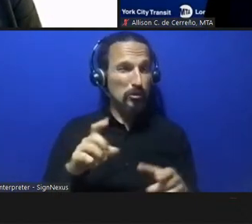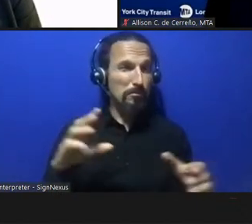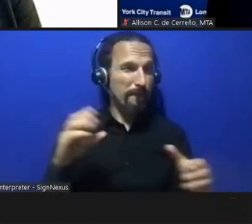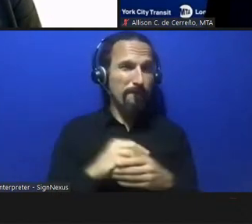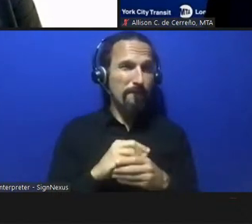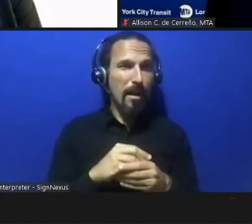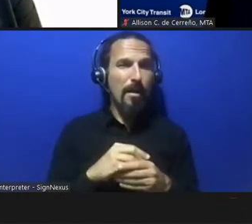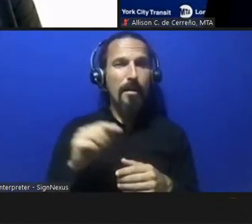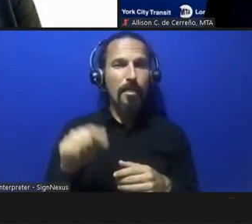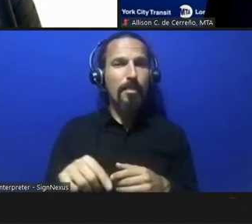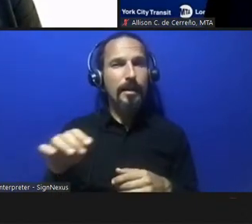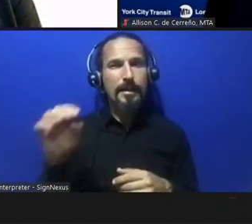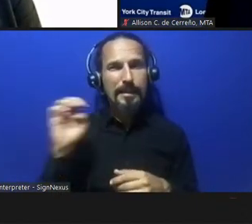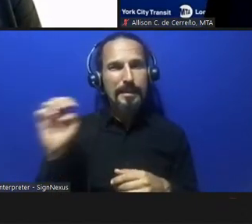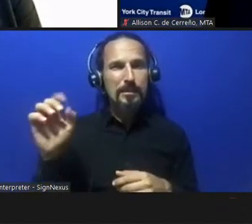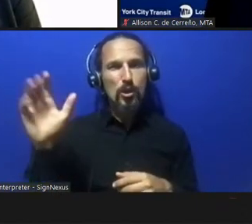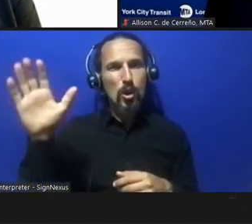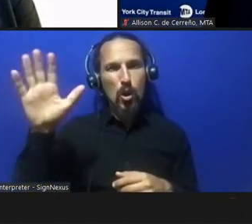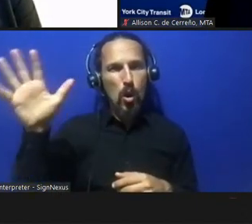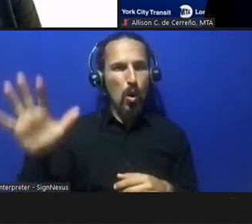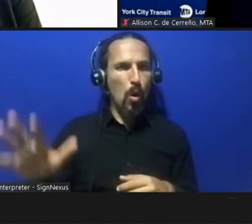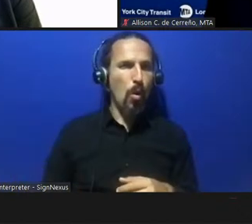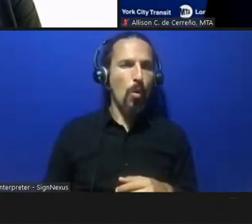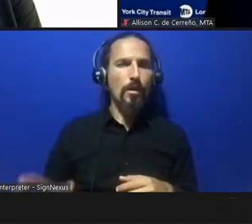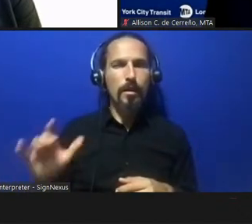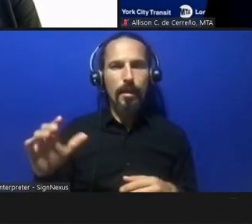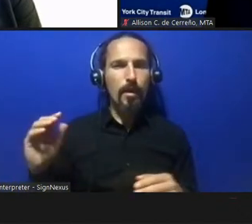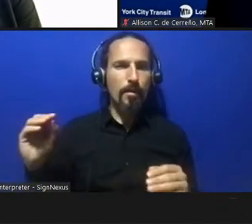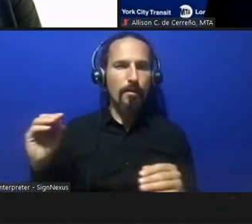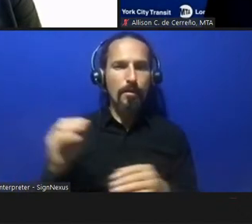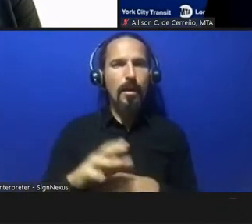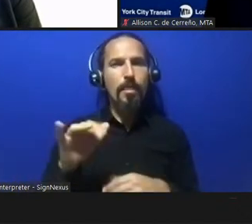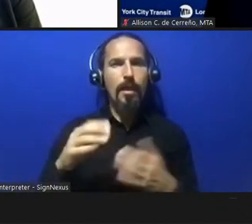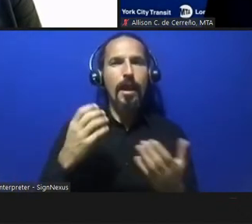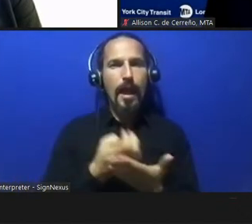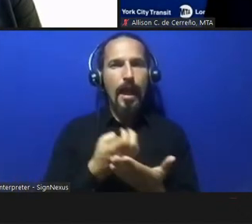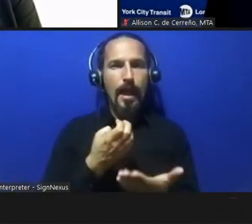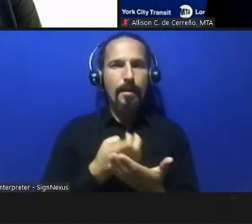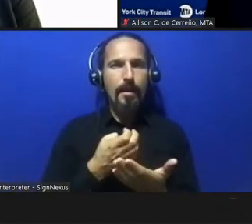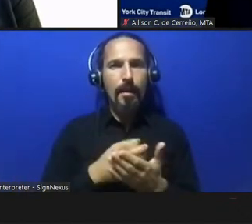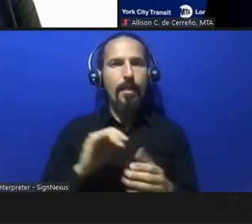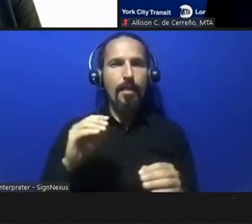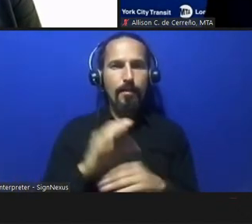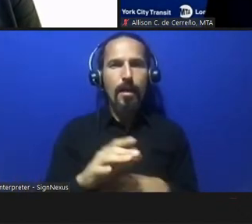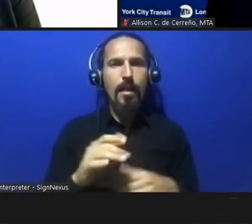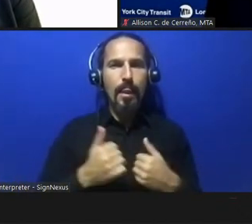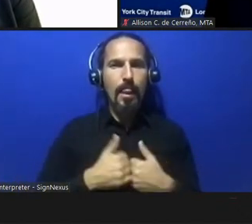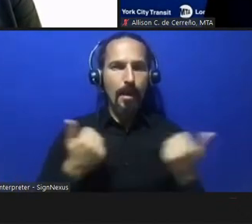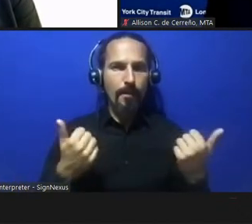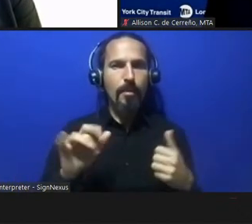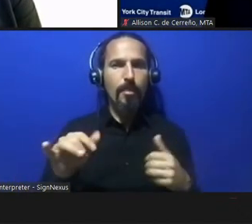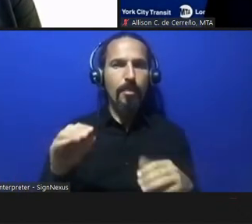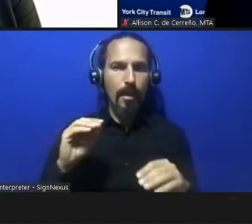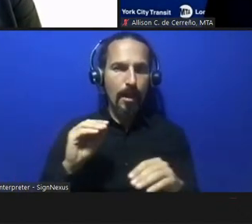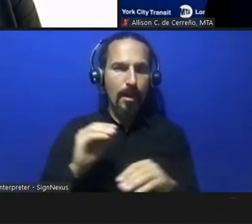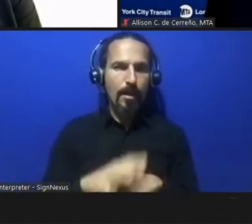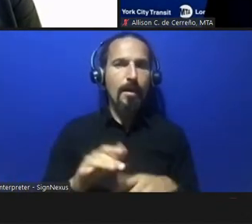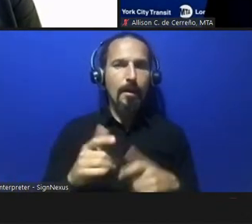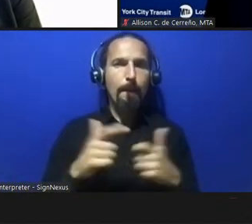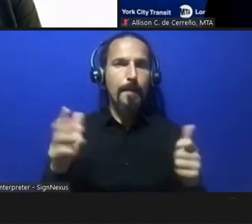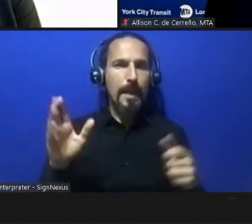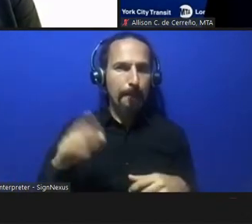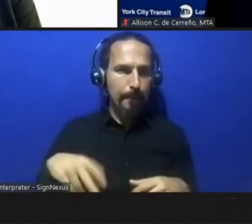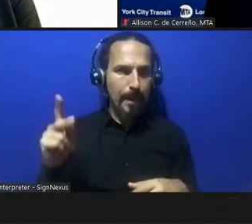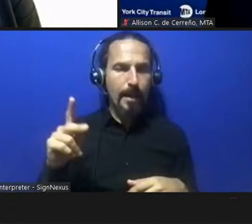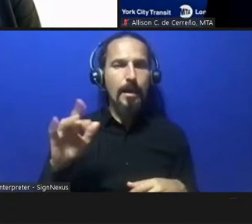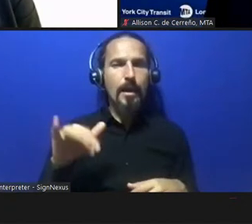this is an east coast thing here this is going to affect economy this is going to affect lives this is going to affect big banks